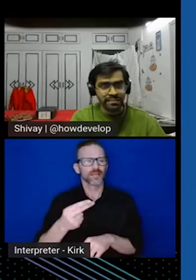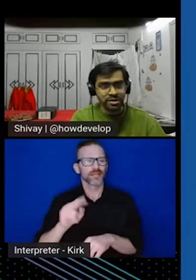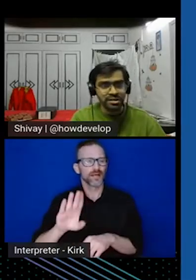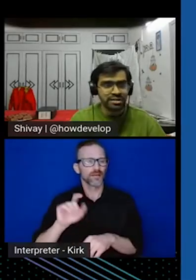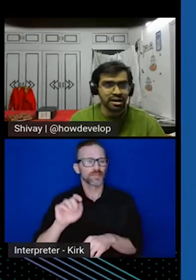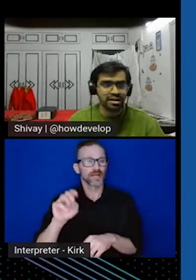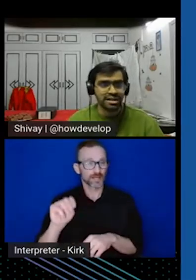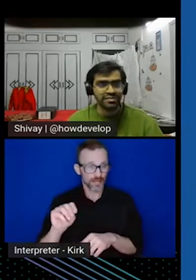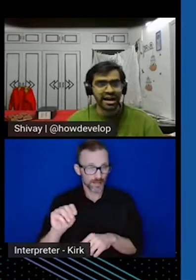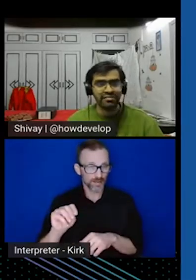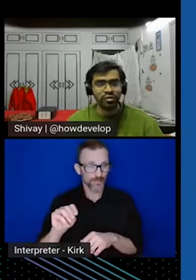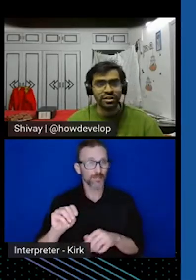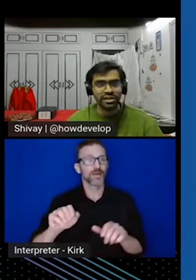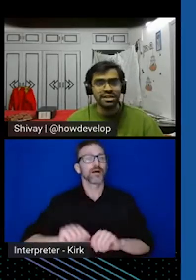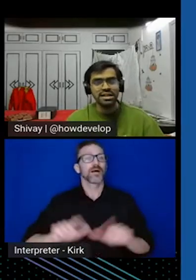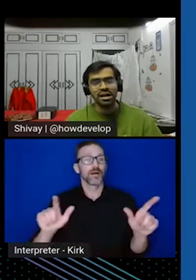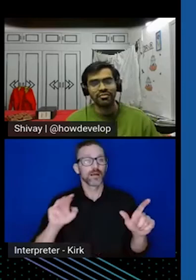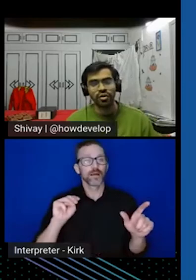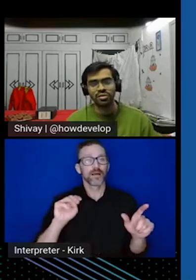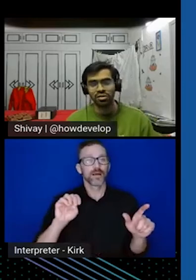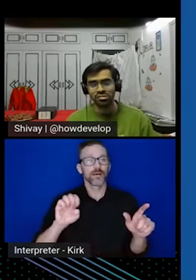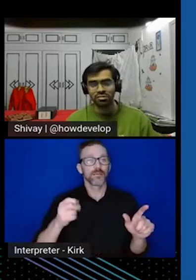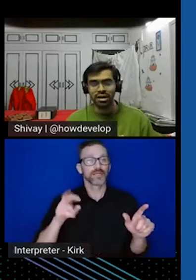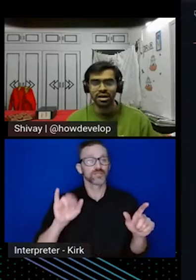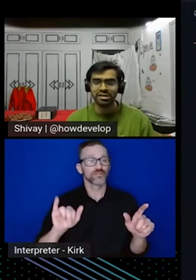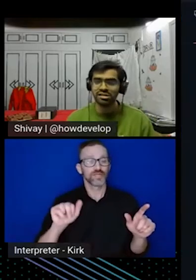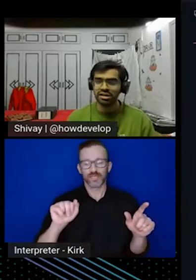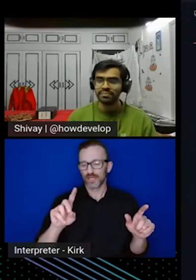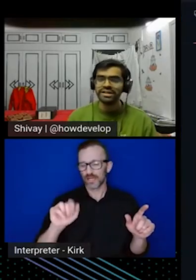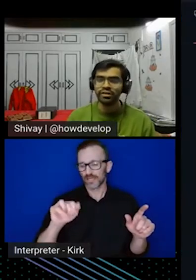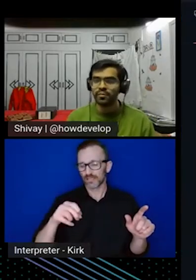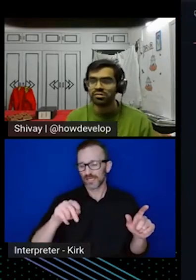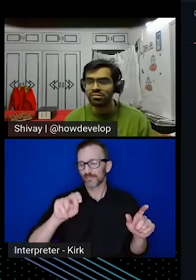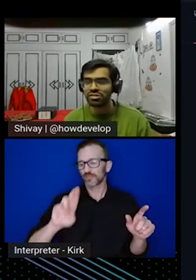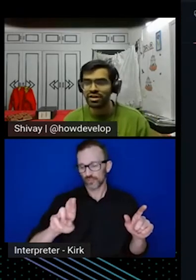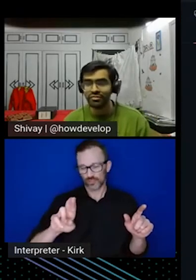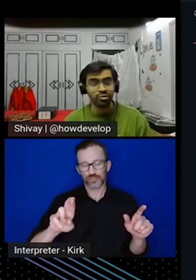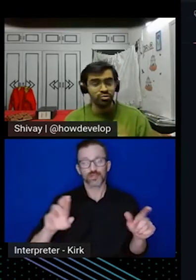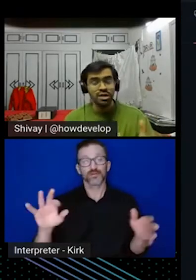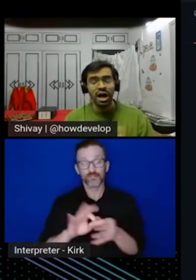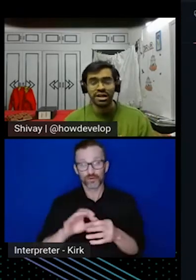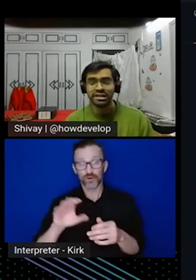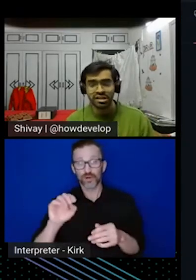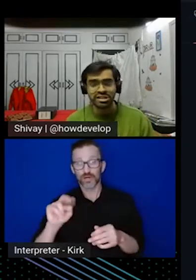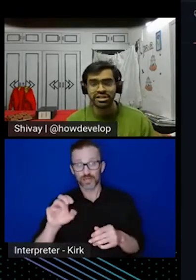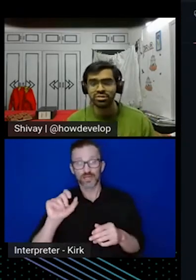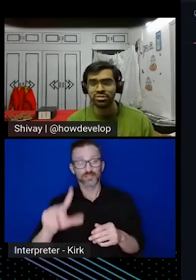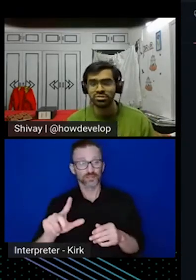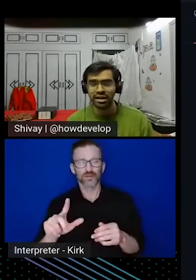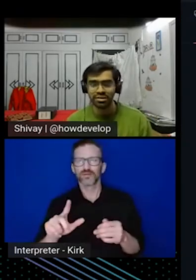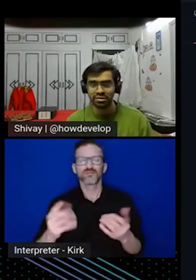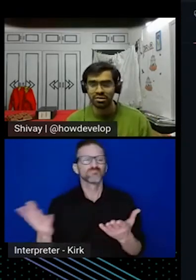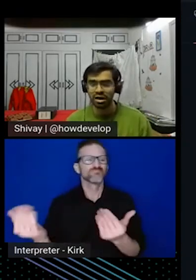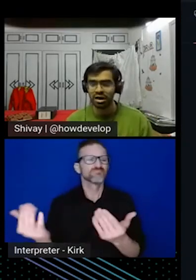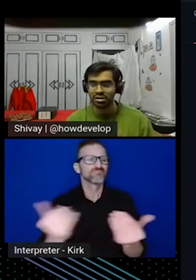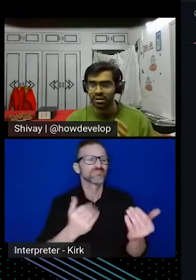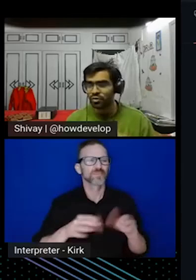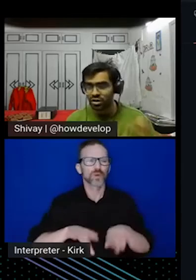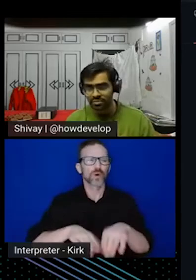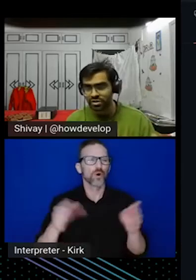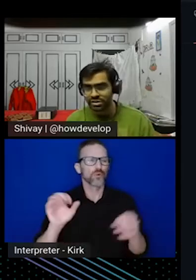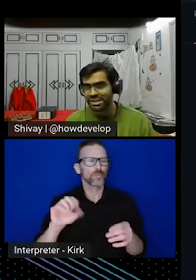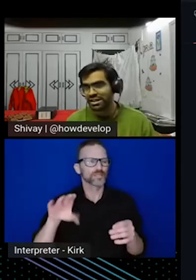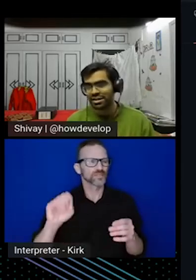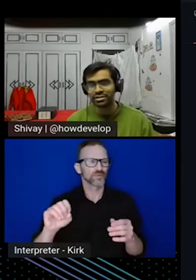Meshery adapter that we have over here for Consul. It's completely open sourced. If you are interested to